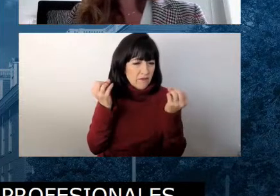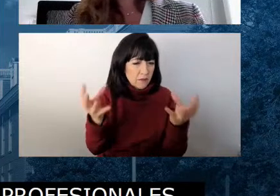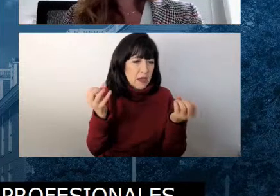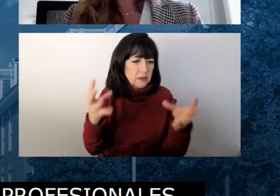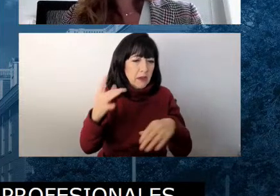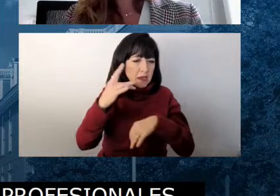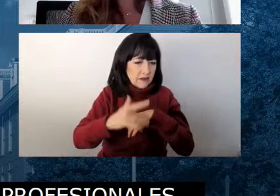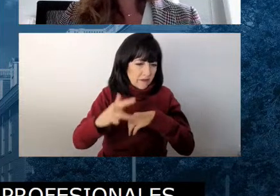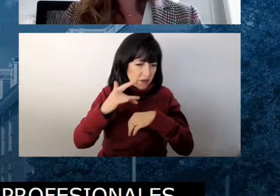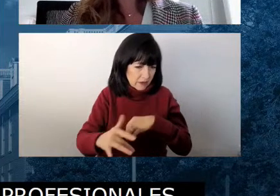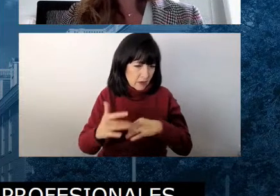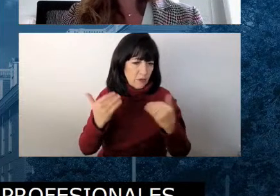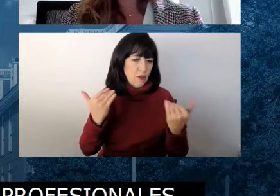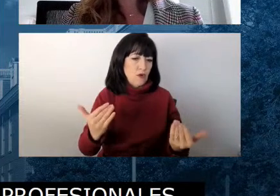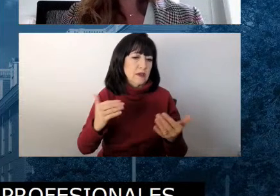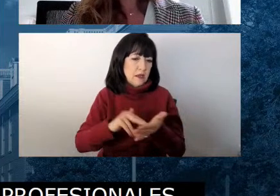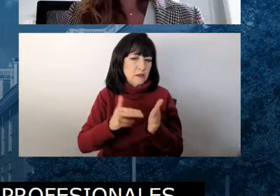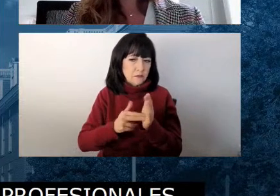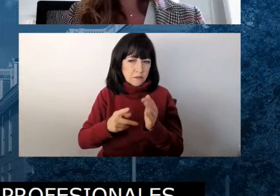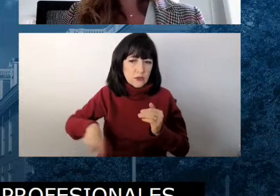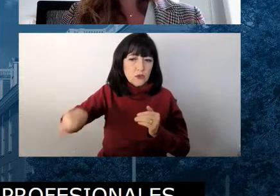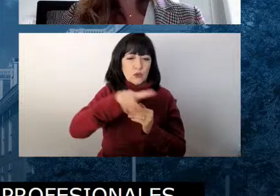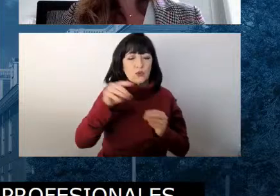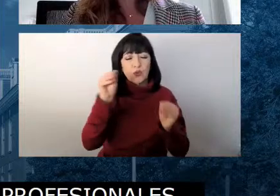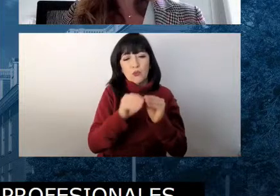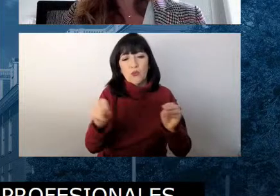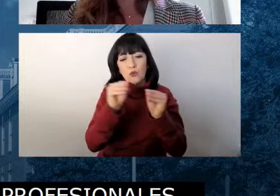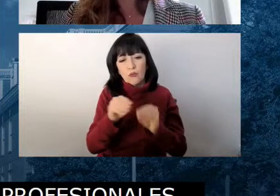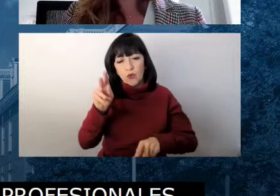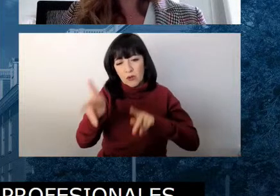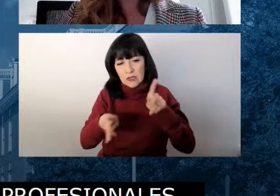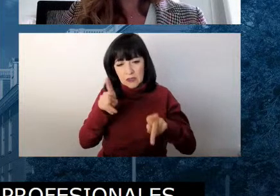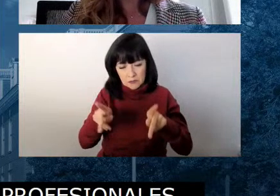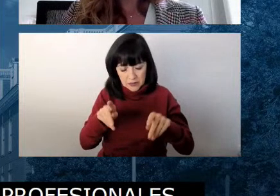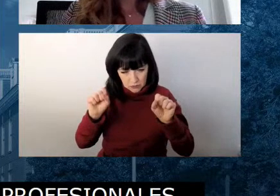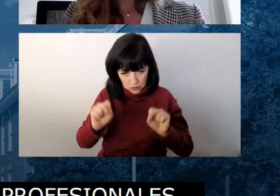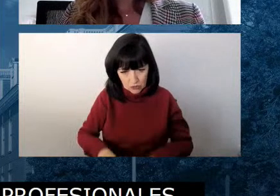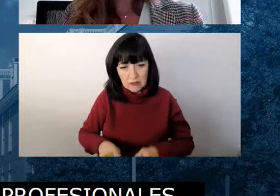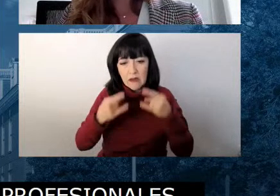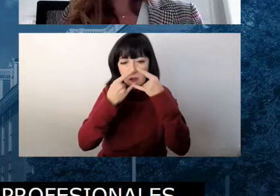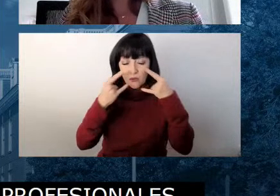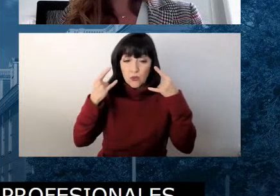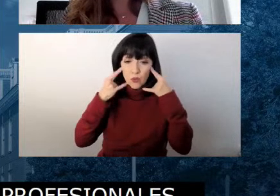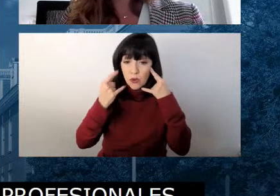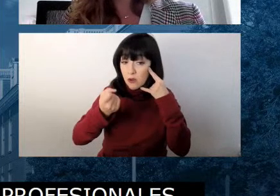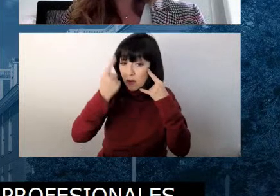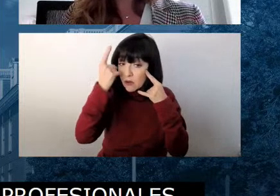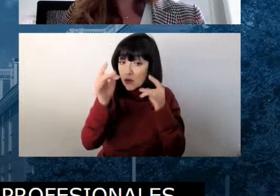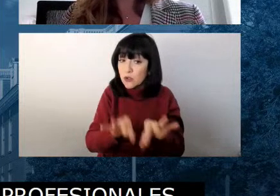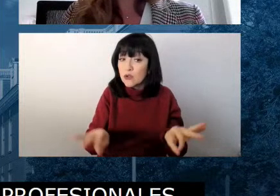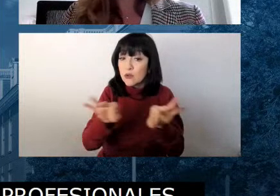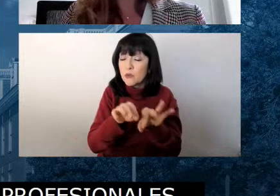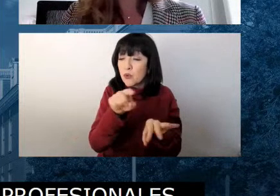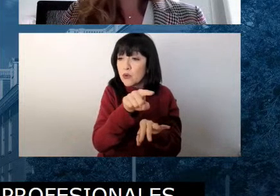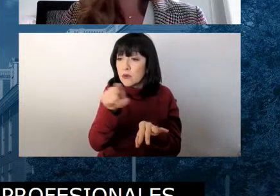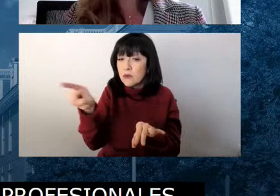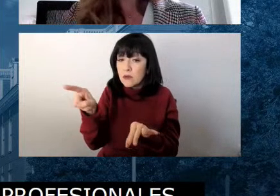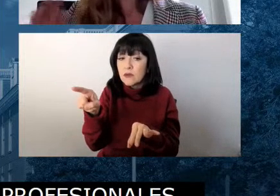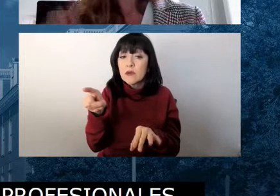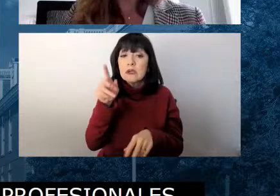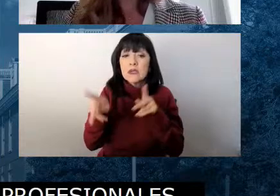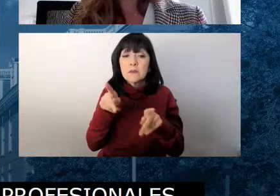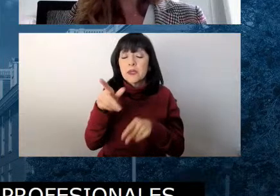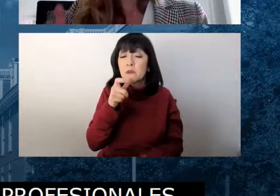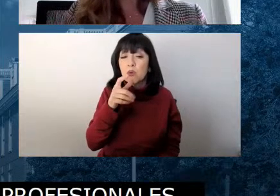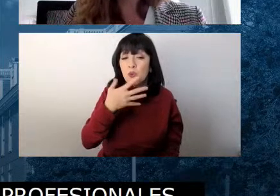is especially important now for individuals who are older, who are immunized, or who are, I'm sorry,